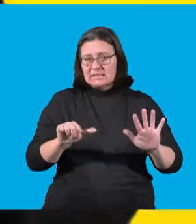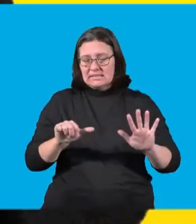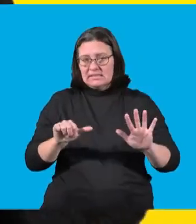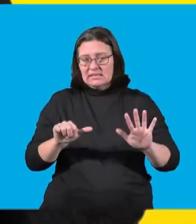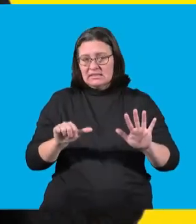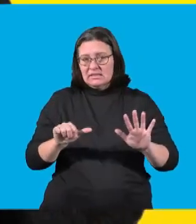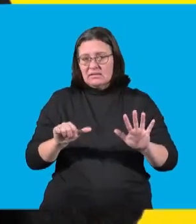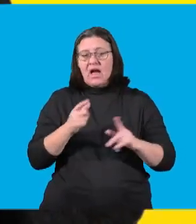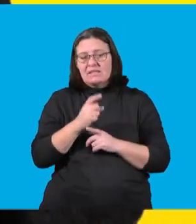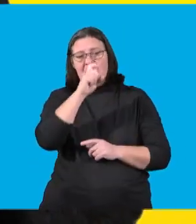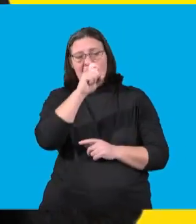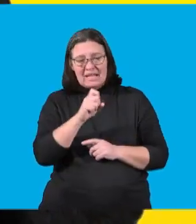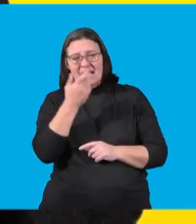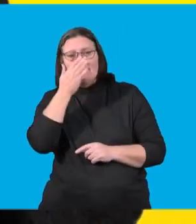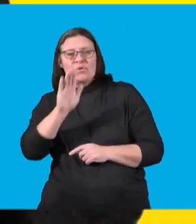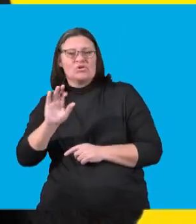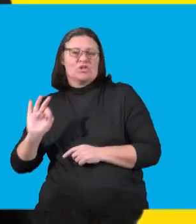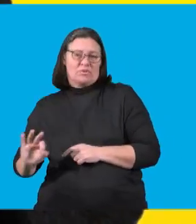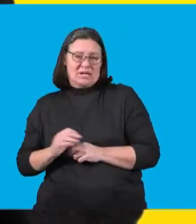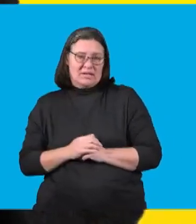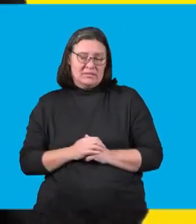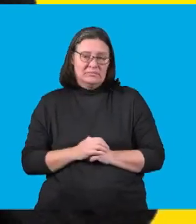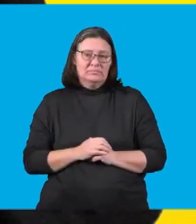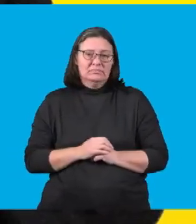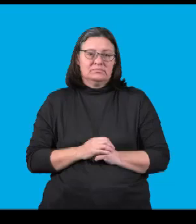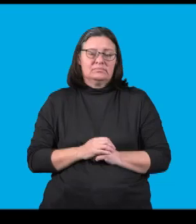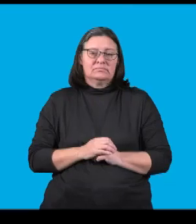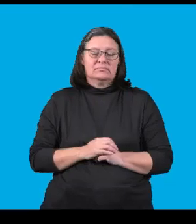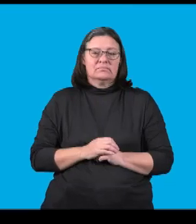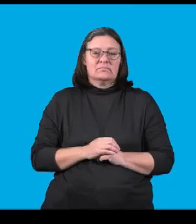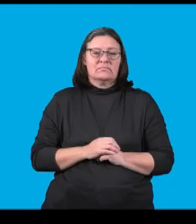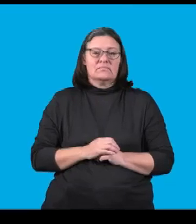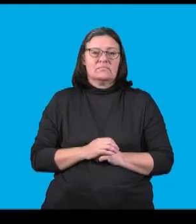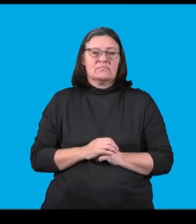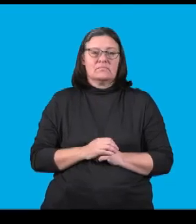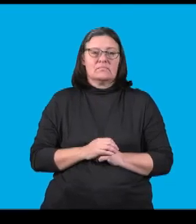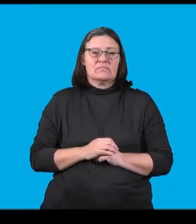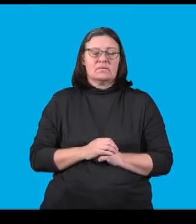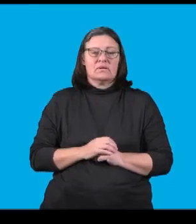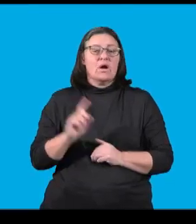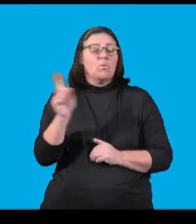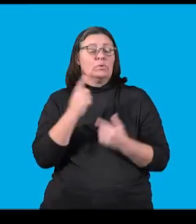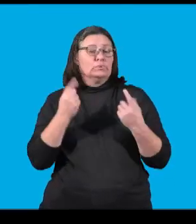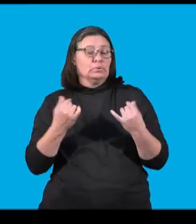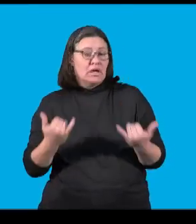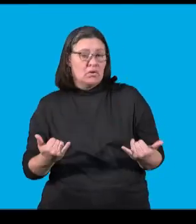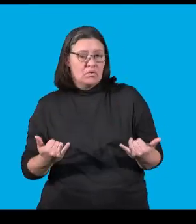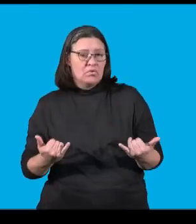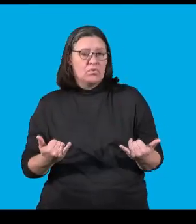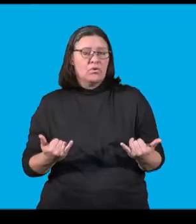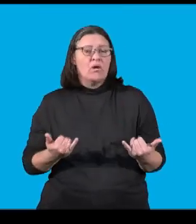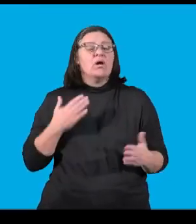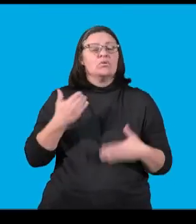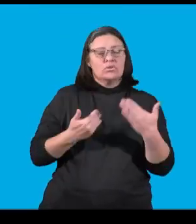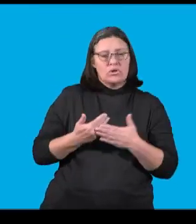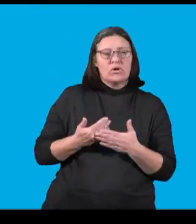value of 6 as x is approaching 3. All right, guys. So what we're going to do now